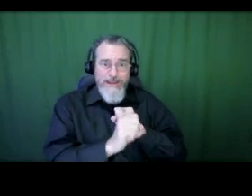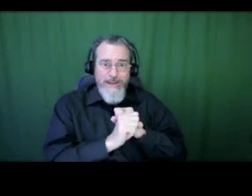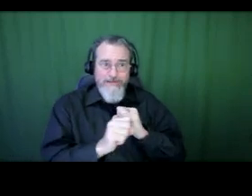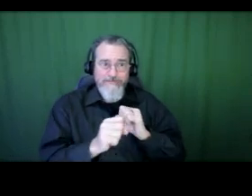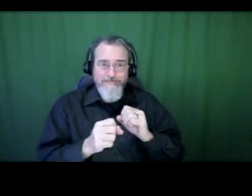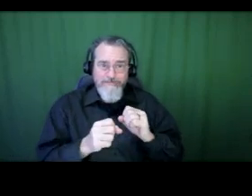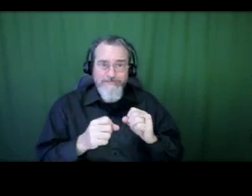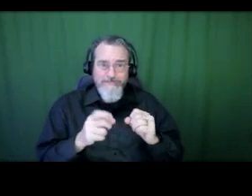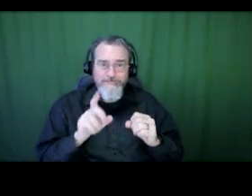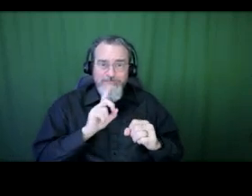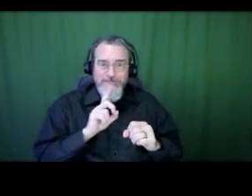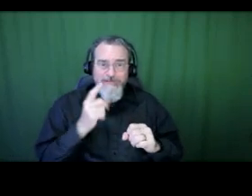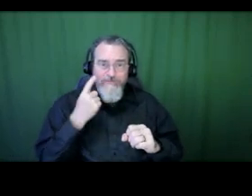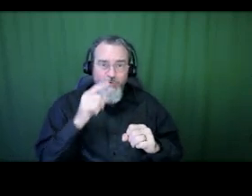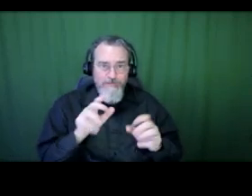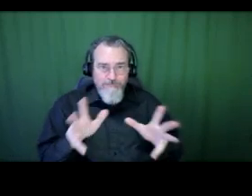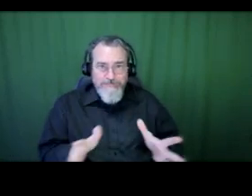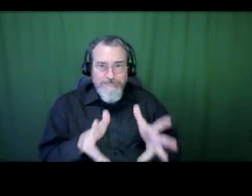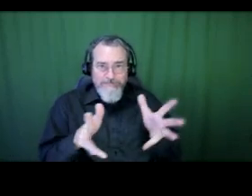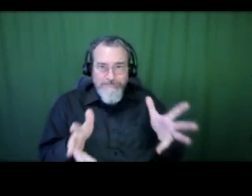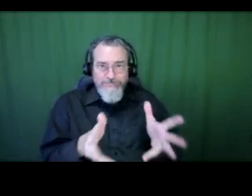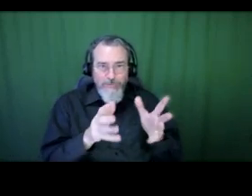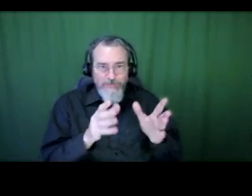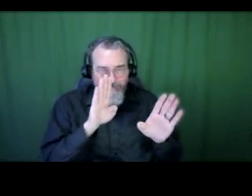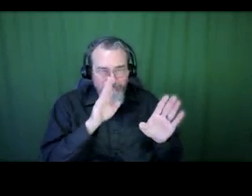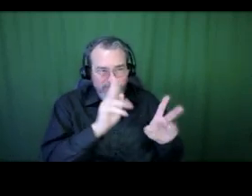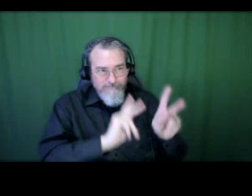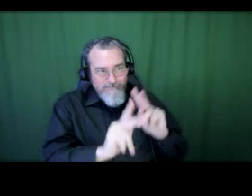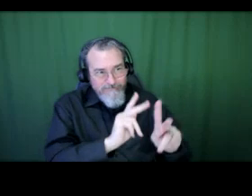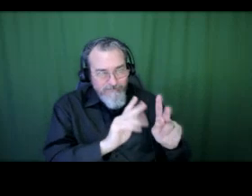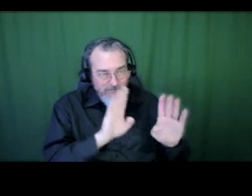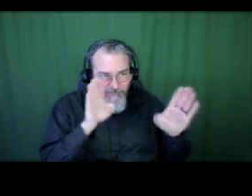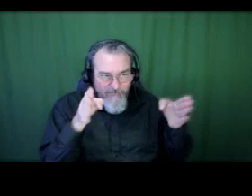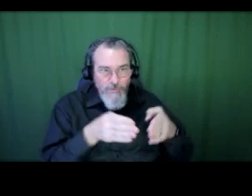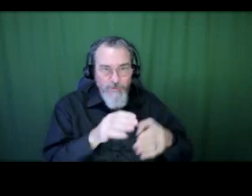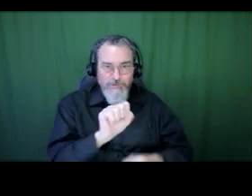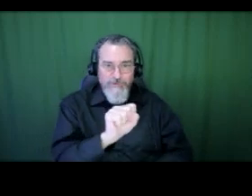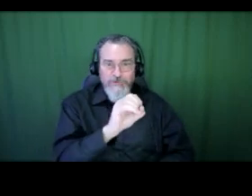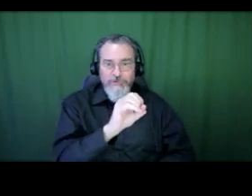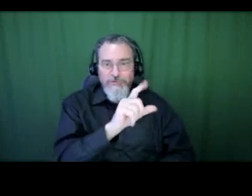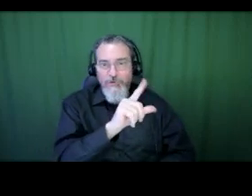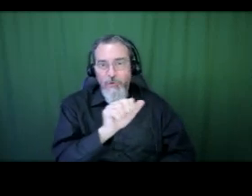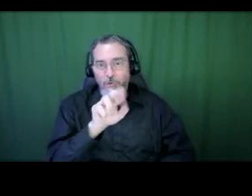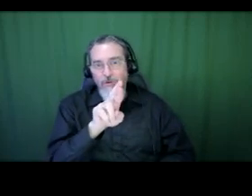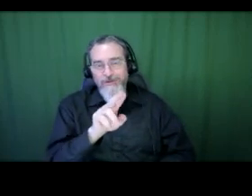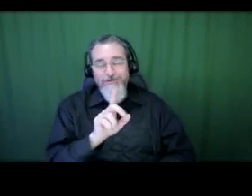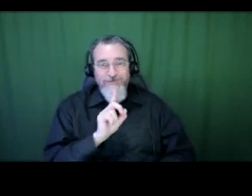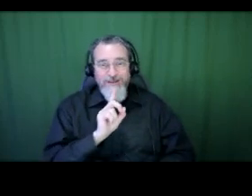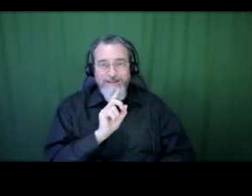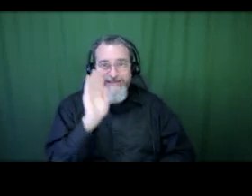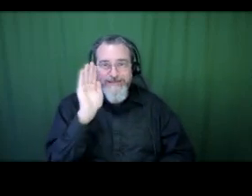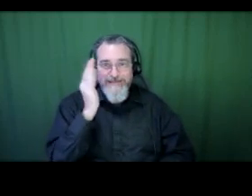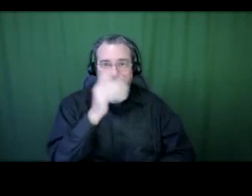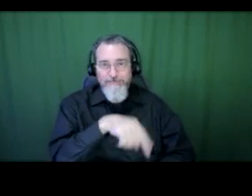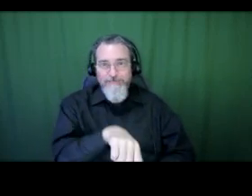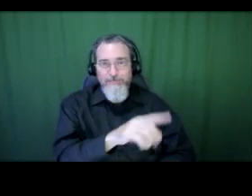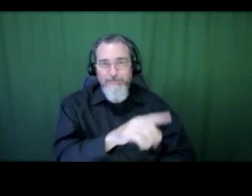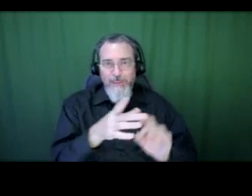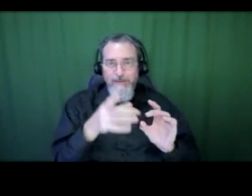resilient related jobs to our underserved communities and populations, because it just seems to be a disconnect. And